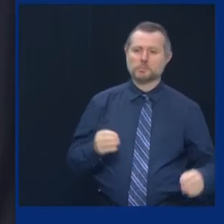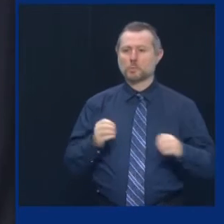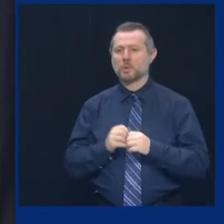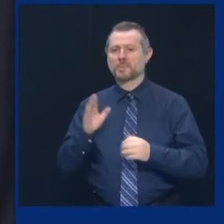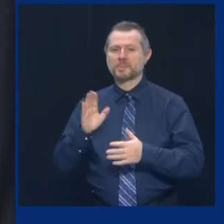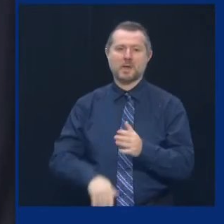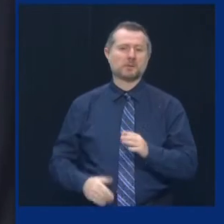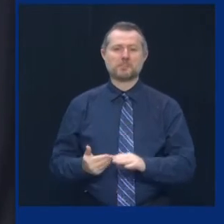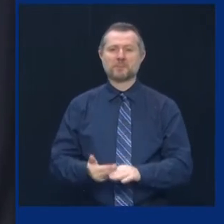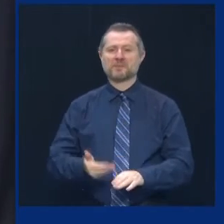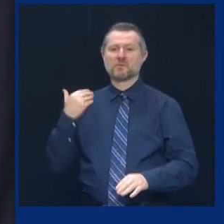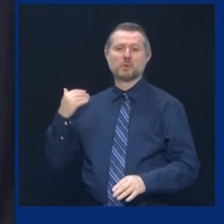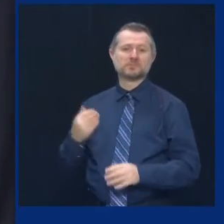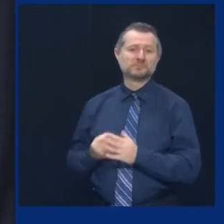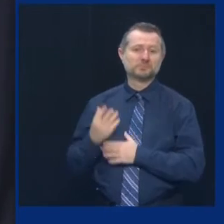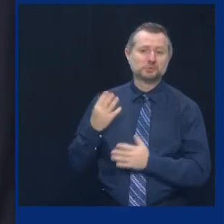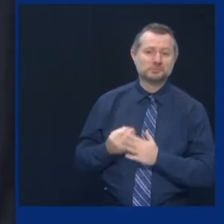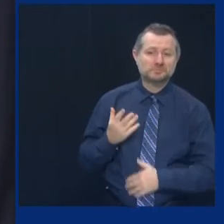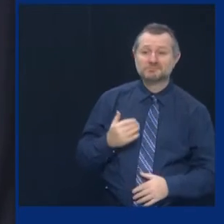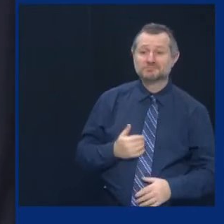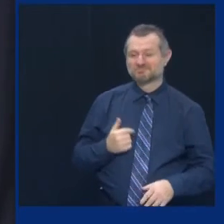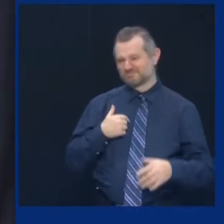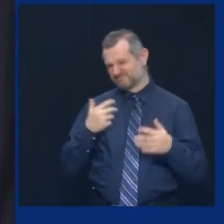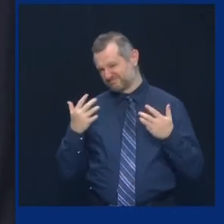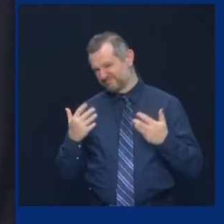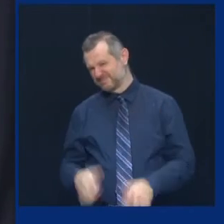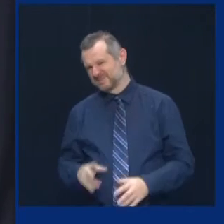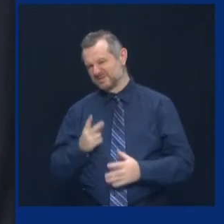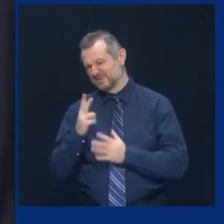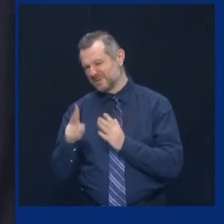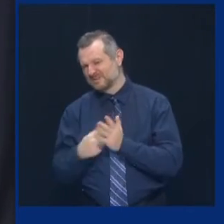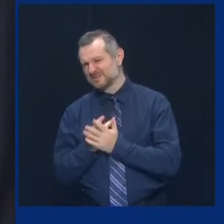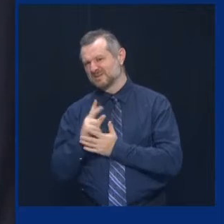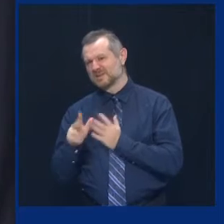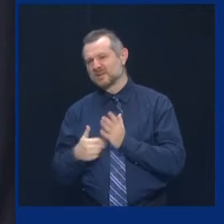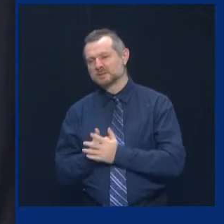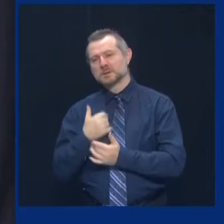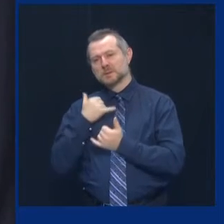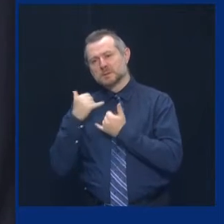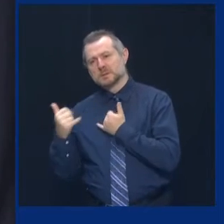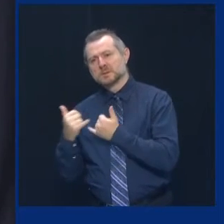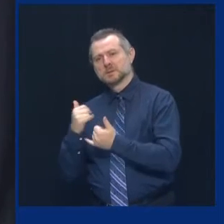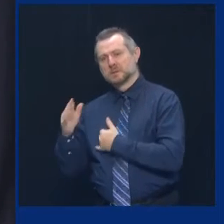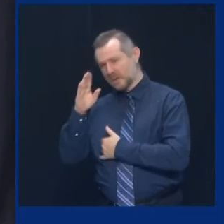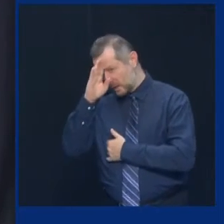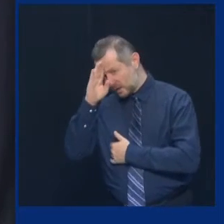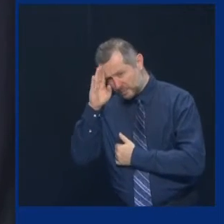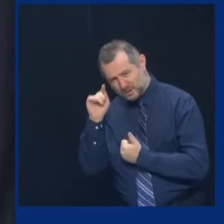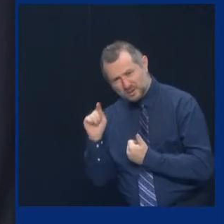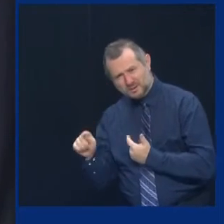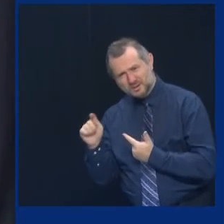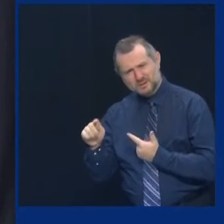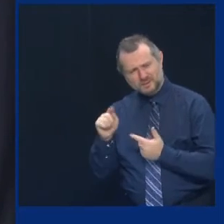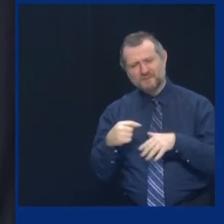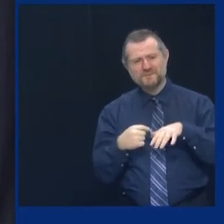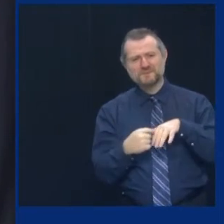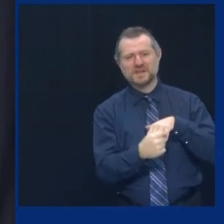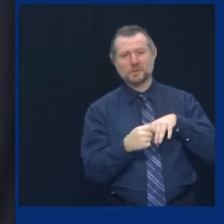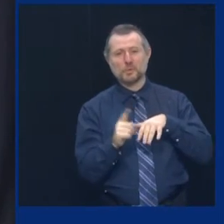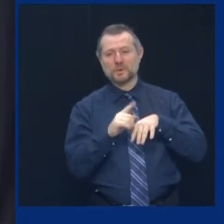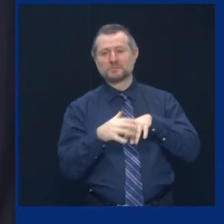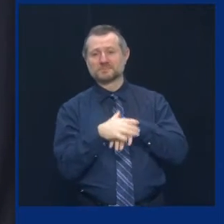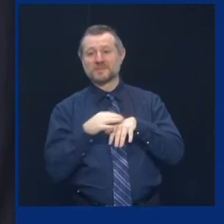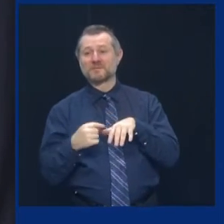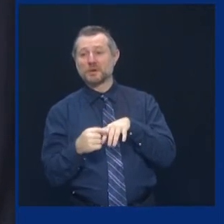And I spent several hours speaking with the hospitals in the Finger Lakes, Monroe County,